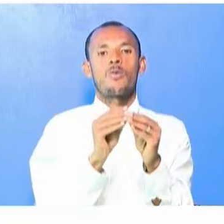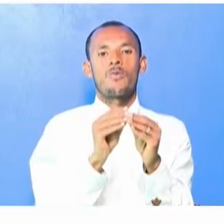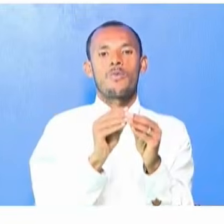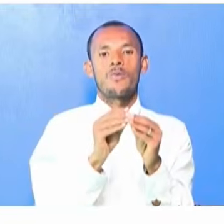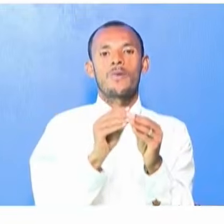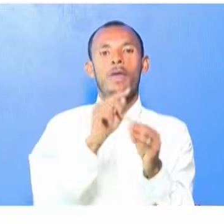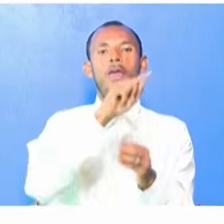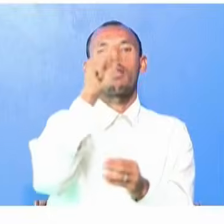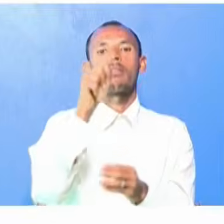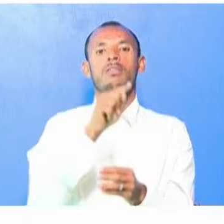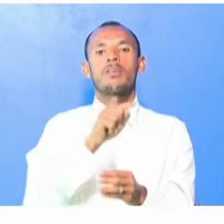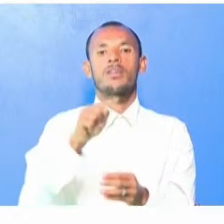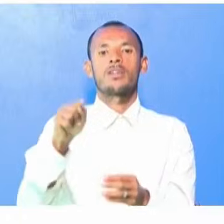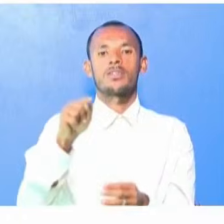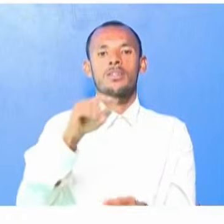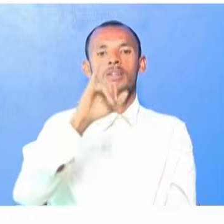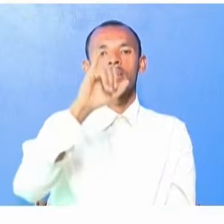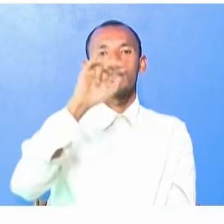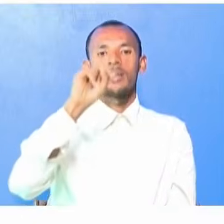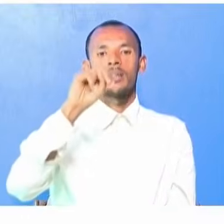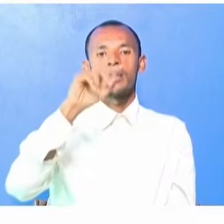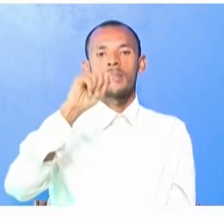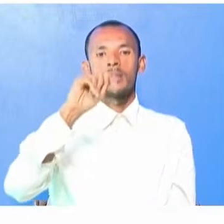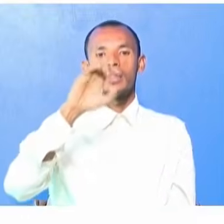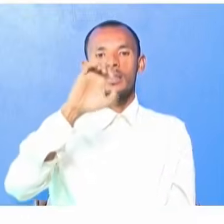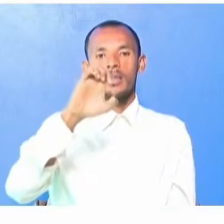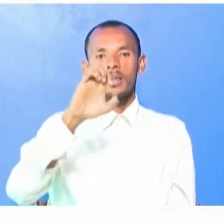of integers.